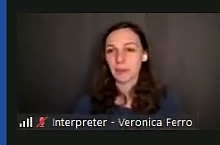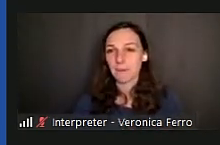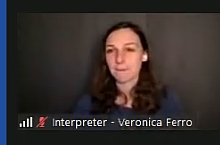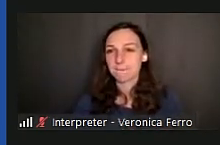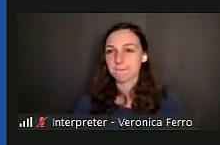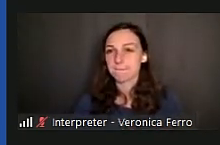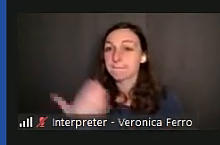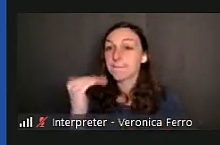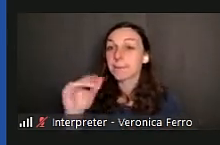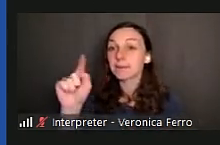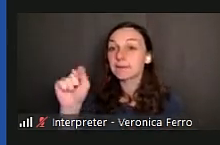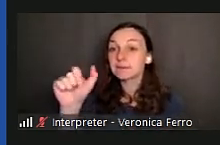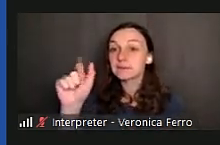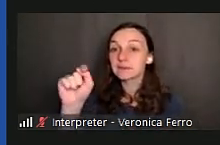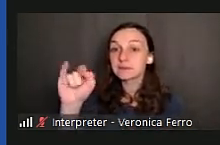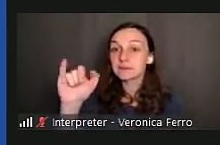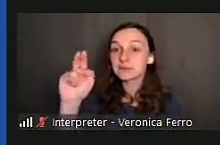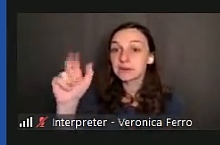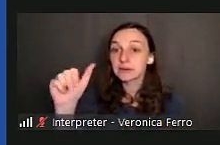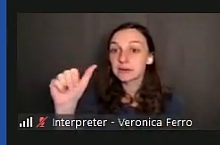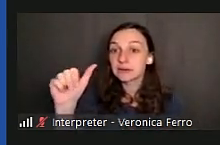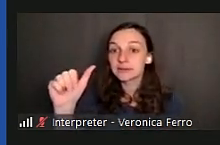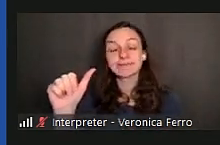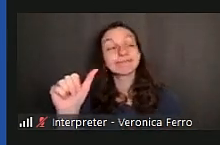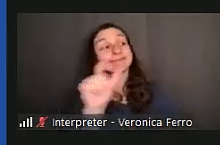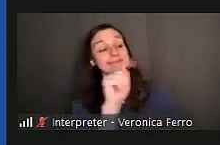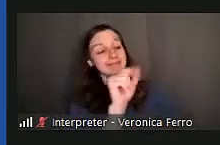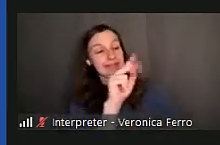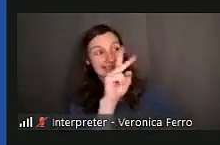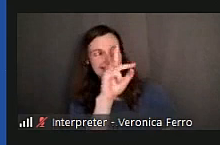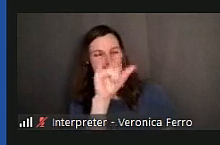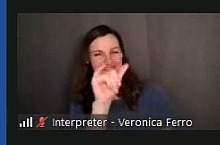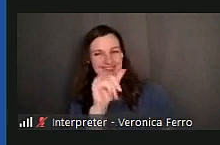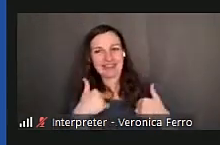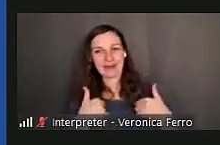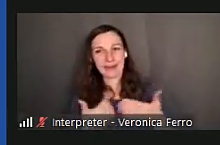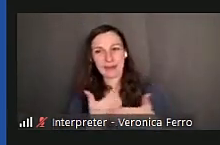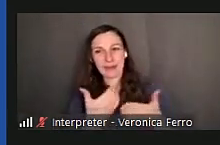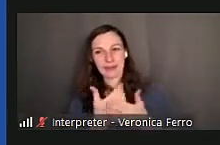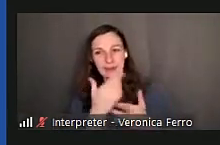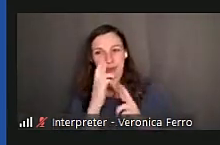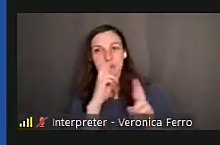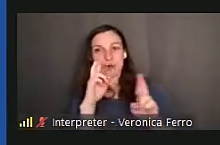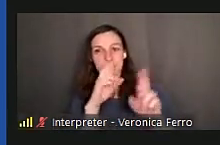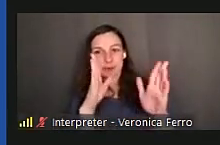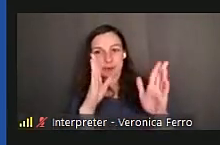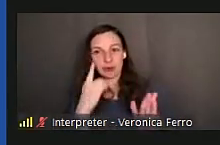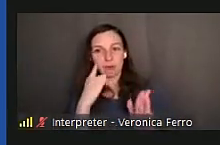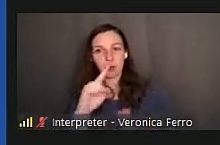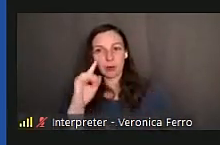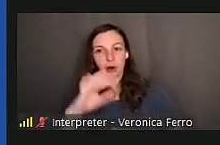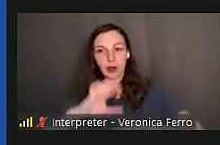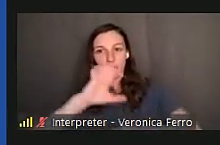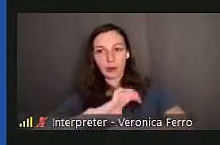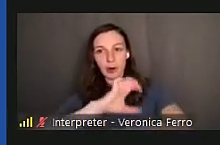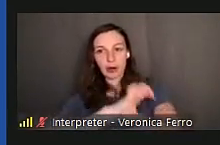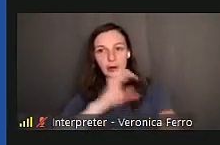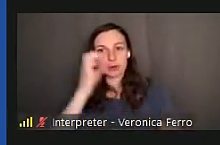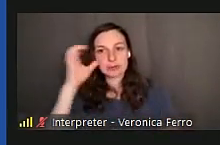Tatiana, go ahead. Hello, I'm Tatiana. I'm the new reporter for the Colorado Sun. I'm actually writing about